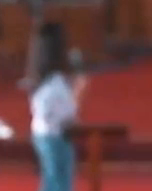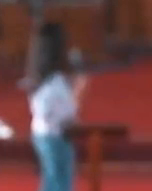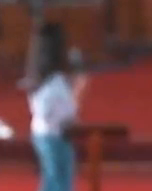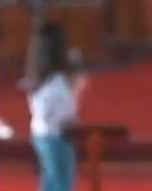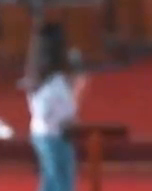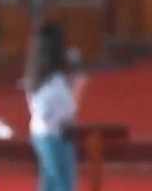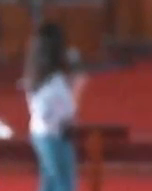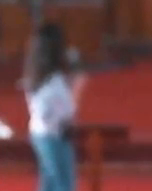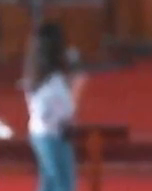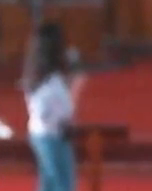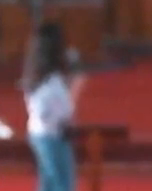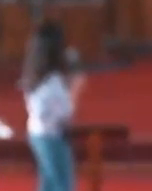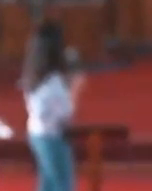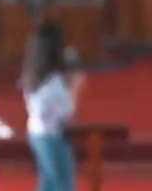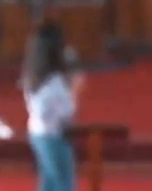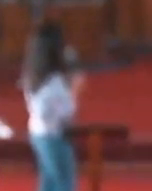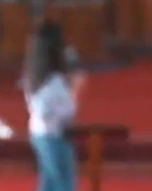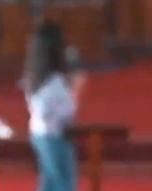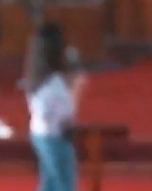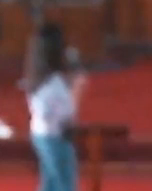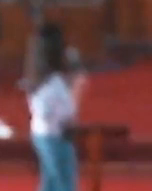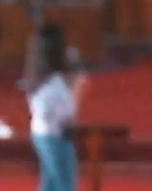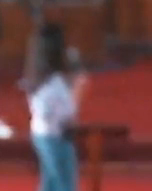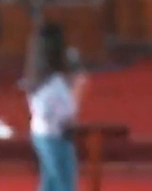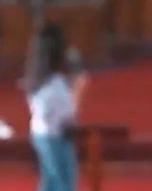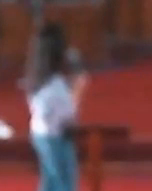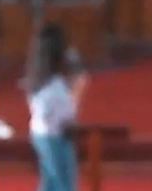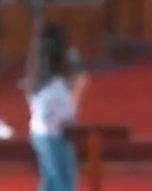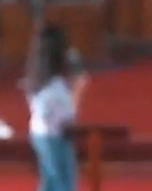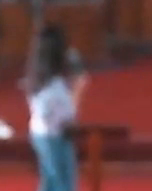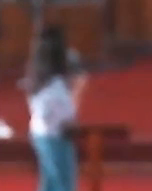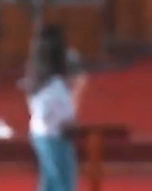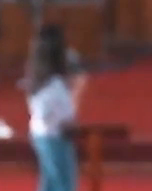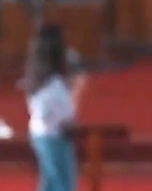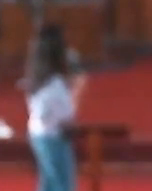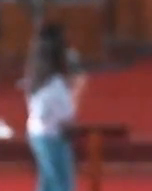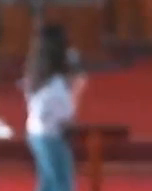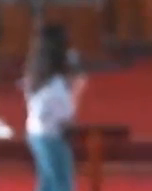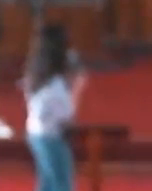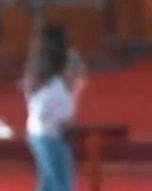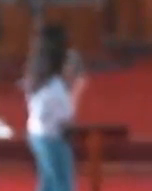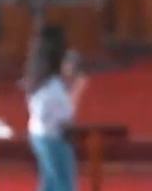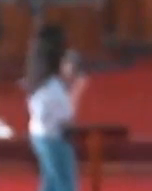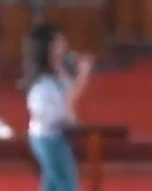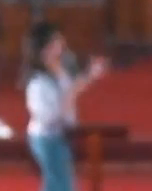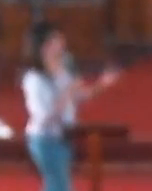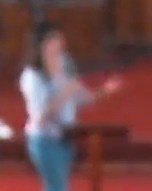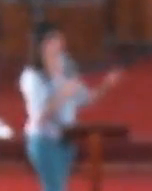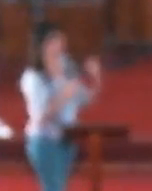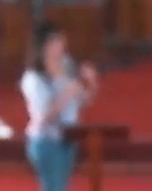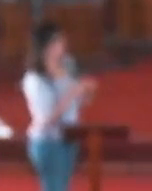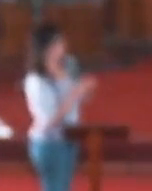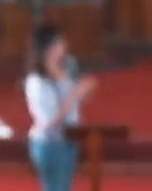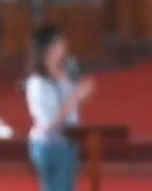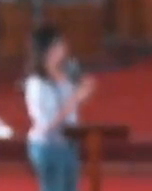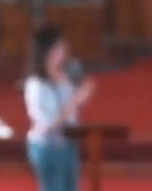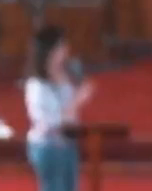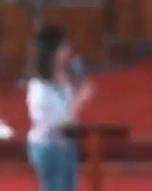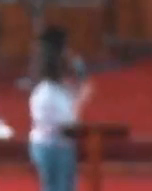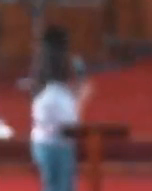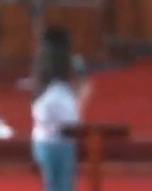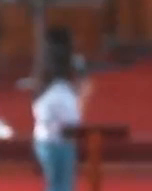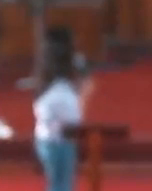nos conceda algo. Okay, we don't speak about giving for a petition or to give because God's going to give us something